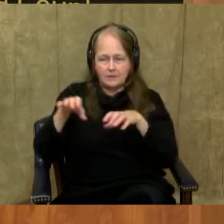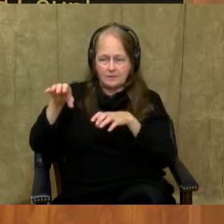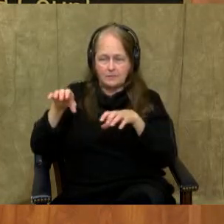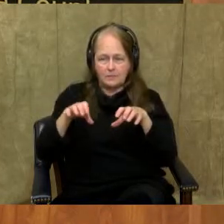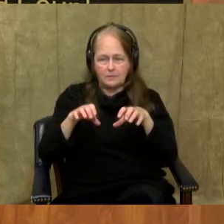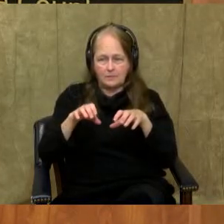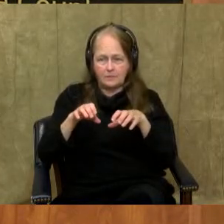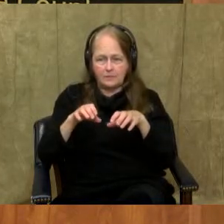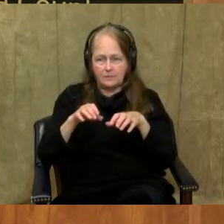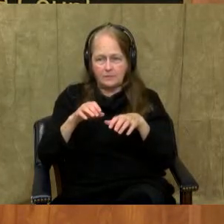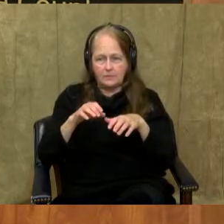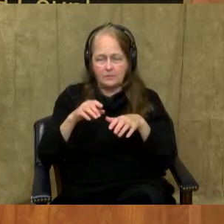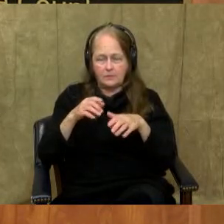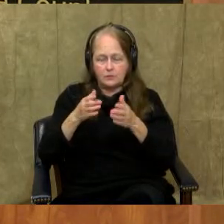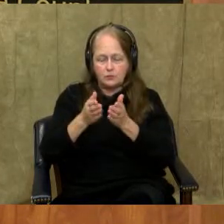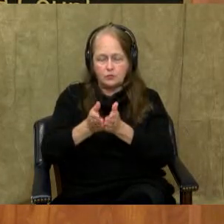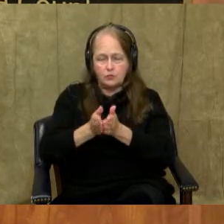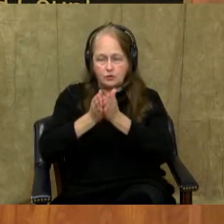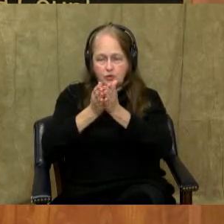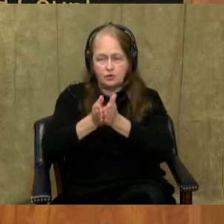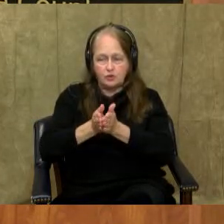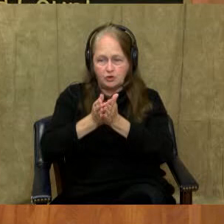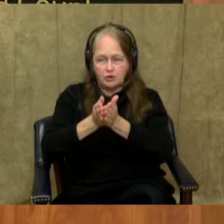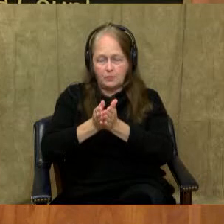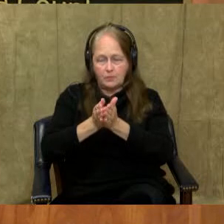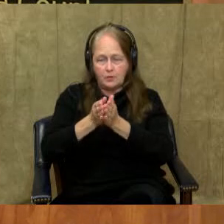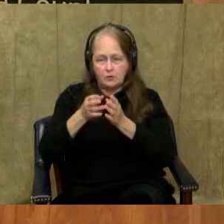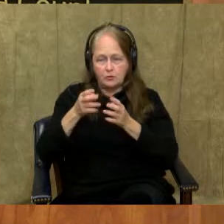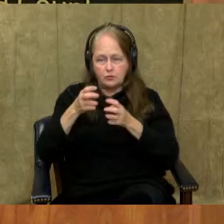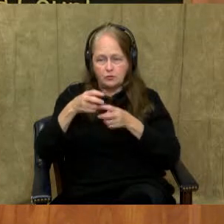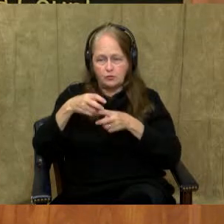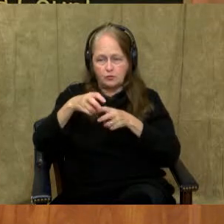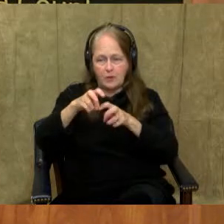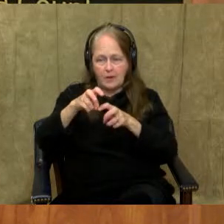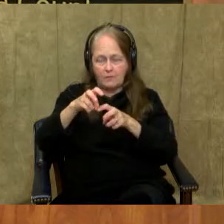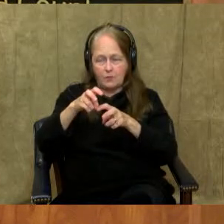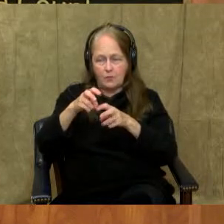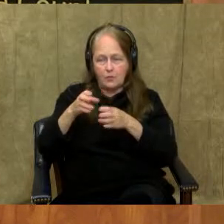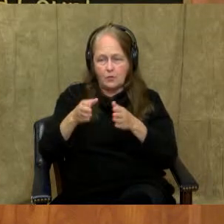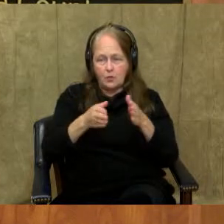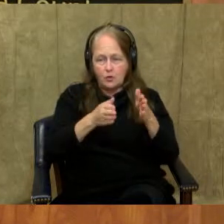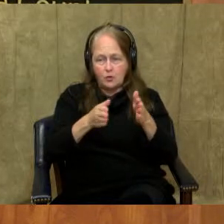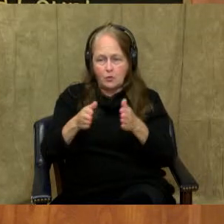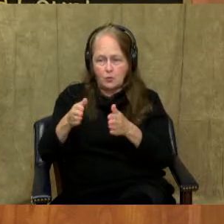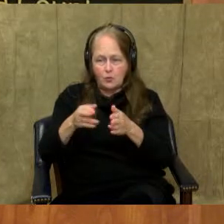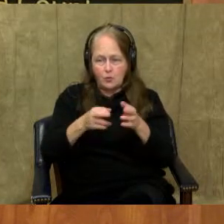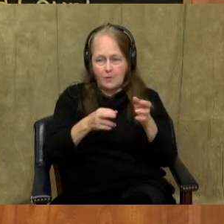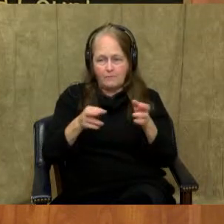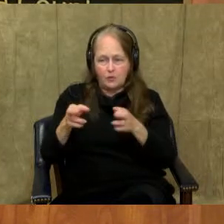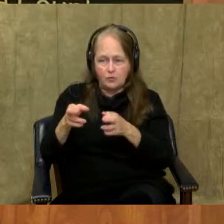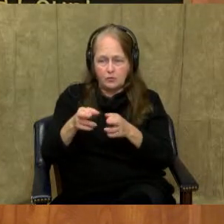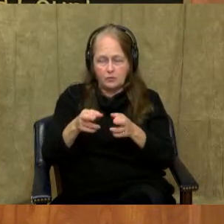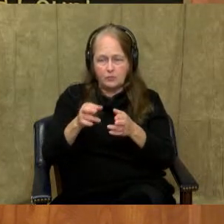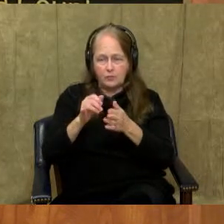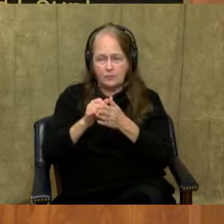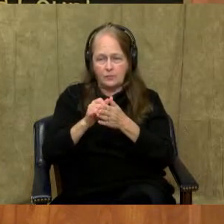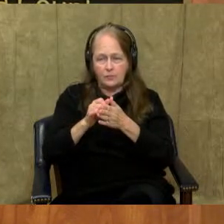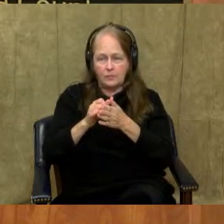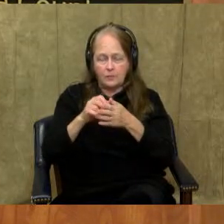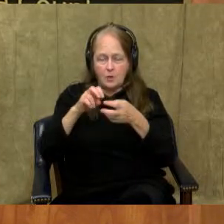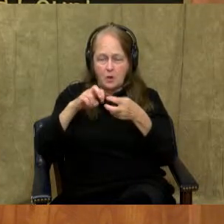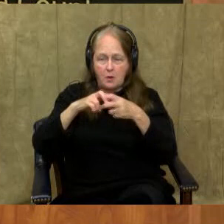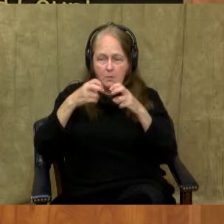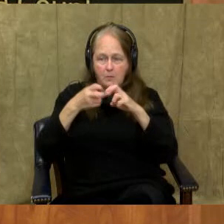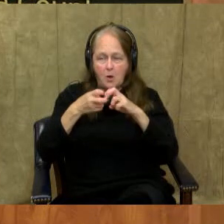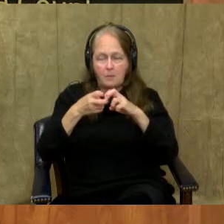region. It's allowed ships to basically travel this river in ways they couldn't do before. But the drawbacks